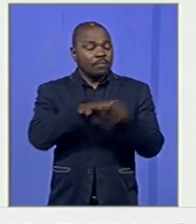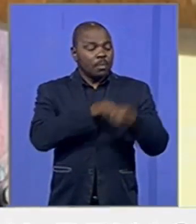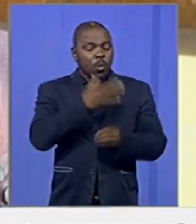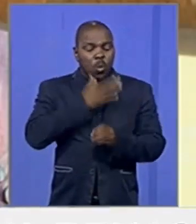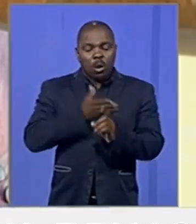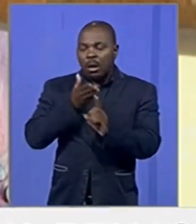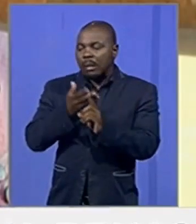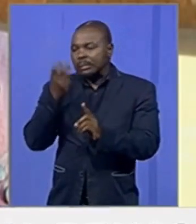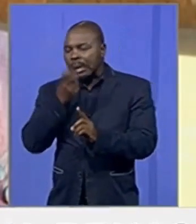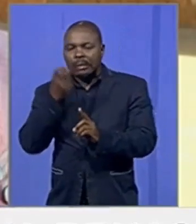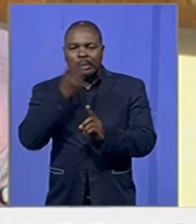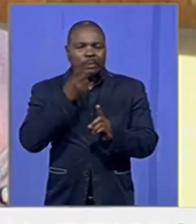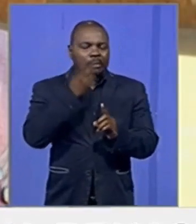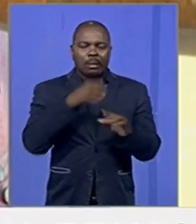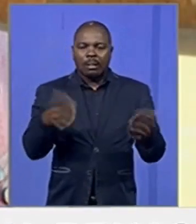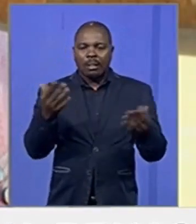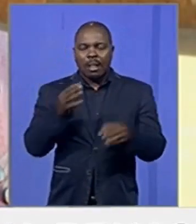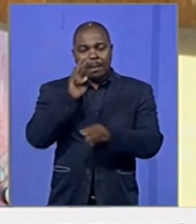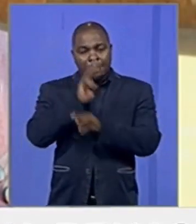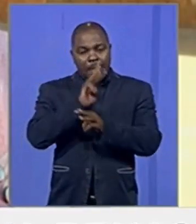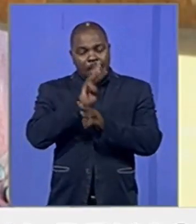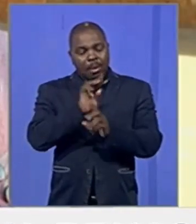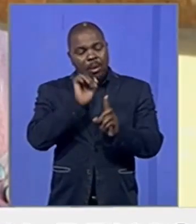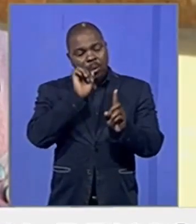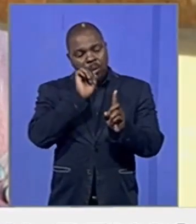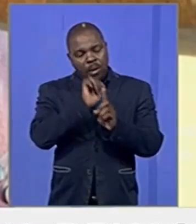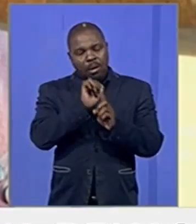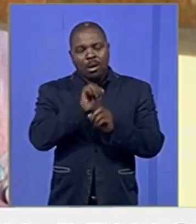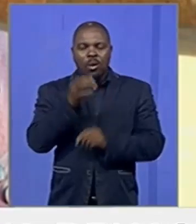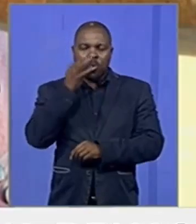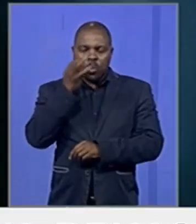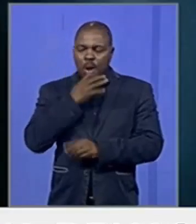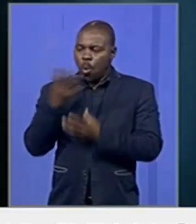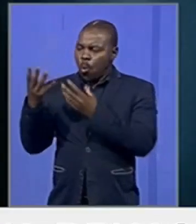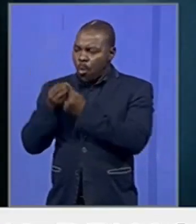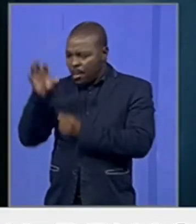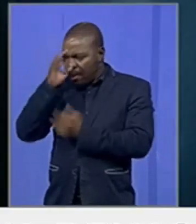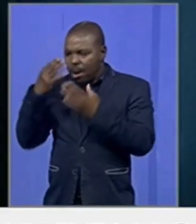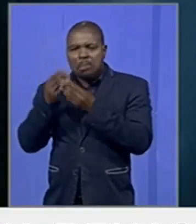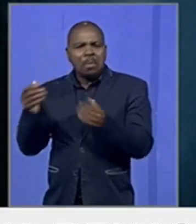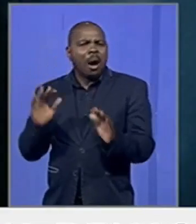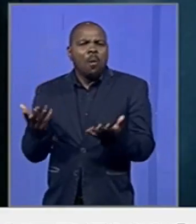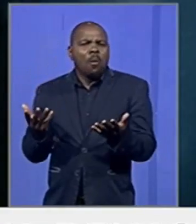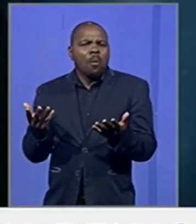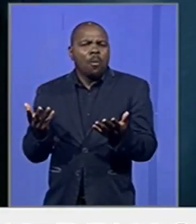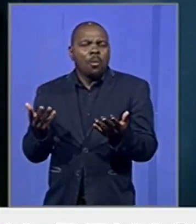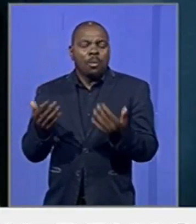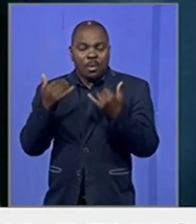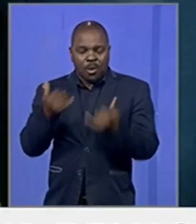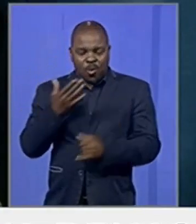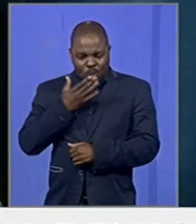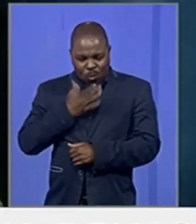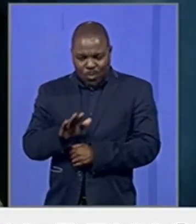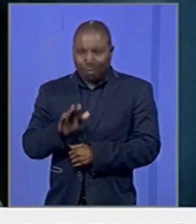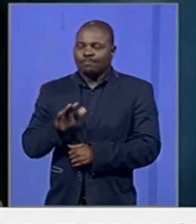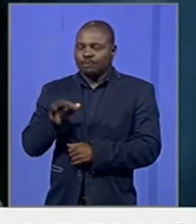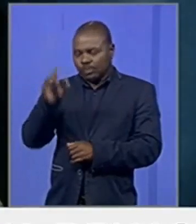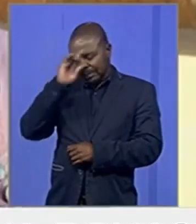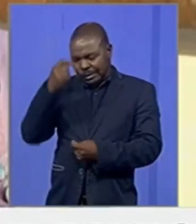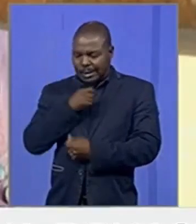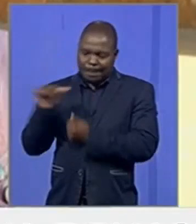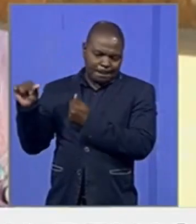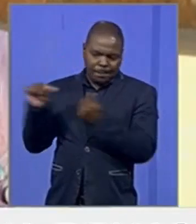Mkhonto. Potšišo ya mmagwe ke gore o timelela bjang a na le maphodisa o ipiletša gore morwa wa gagwe a boe a phela. Ge ke